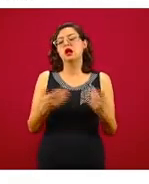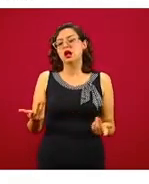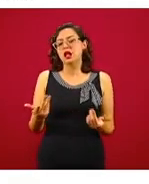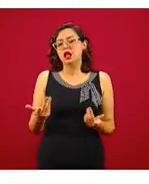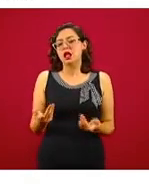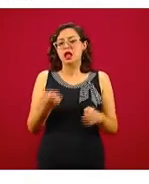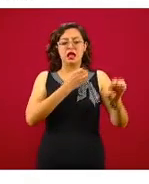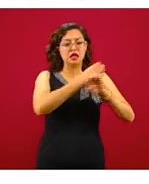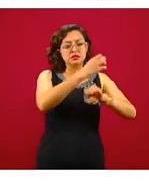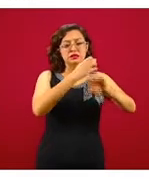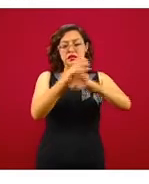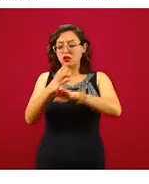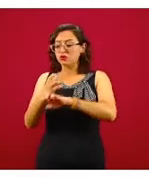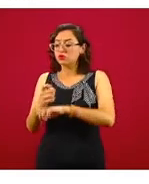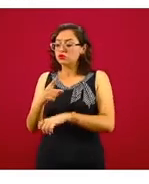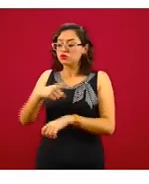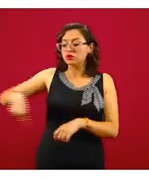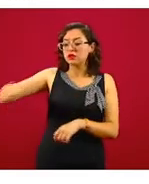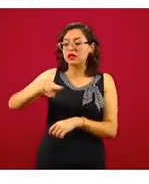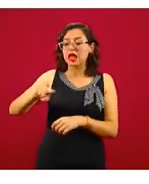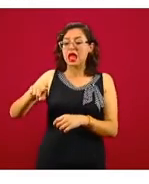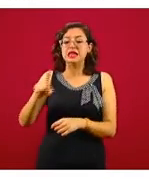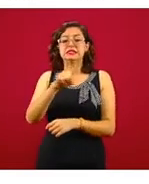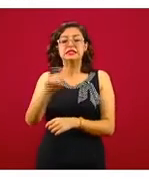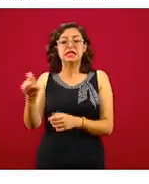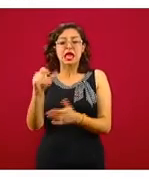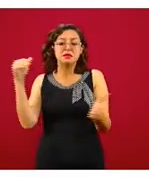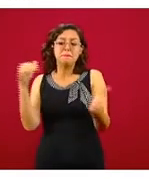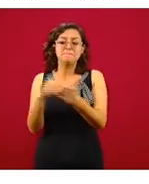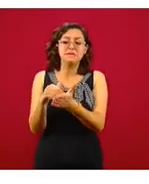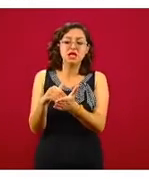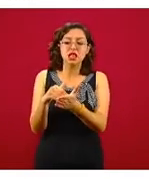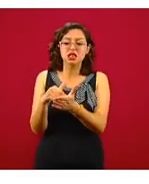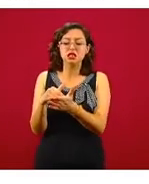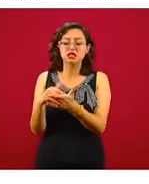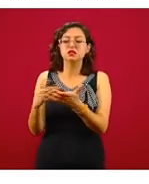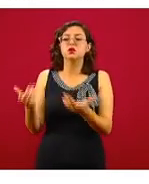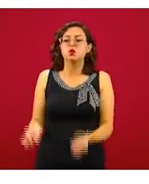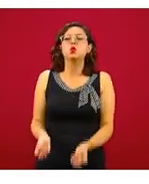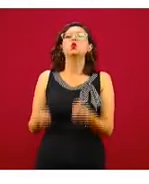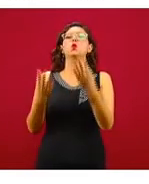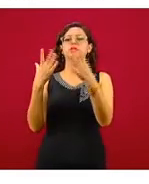Here we have the cumulative incidence rate distribution